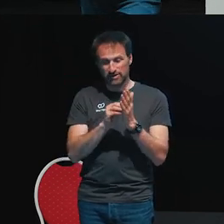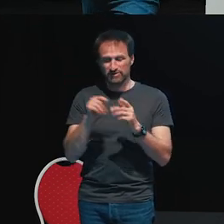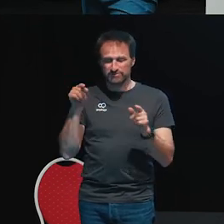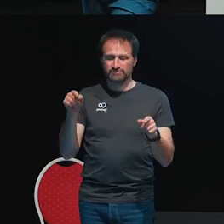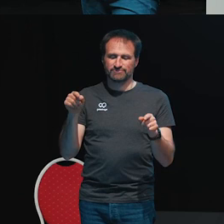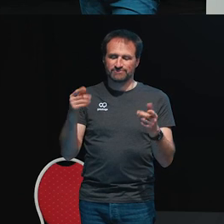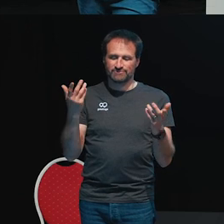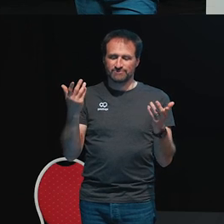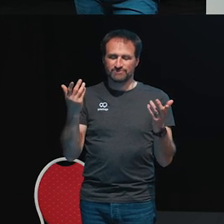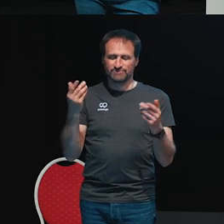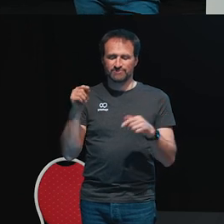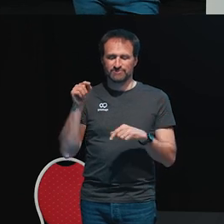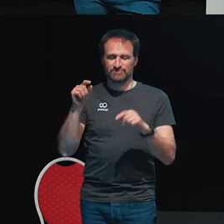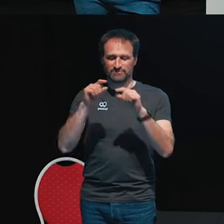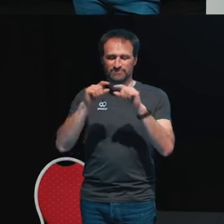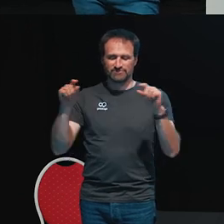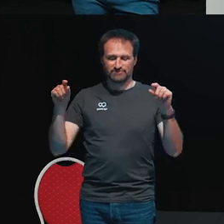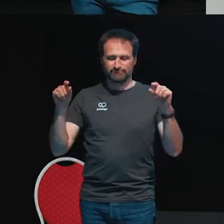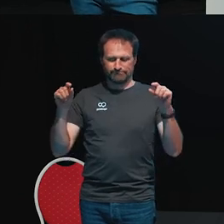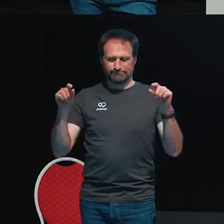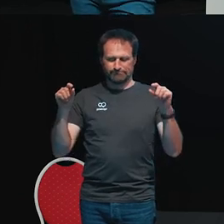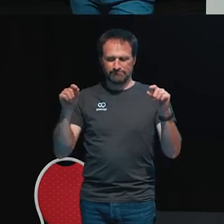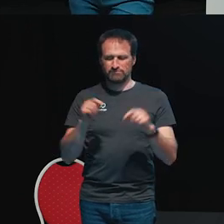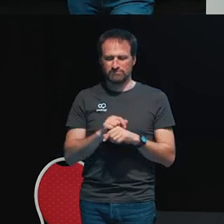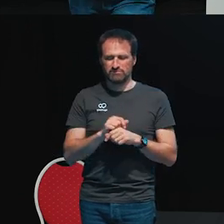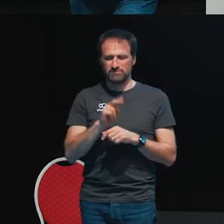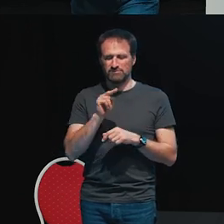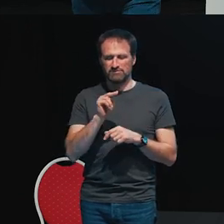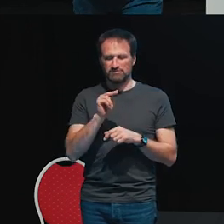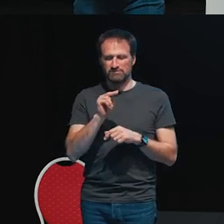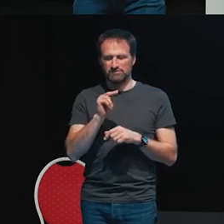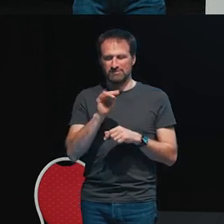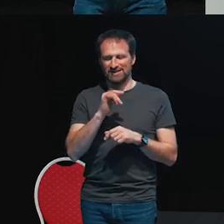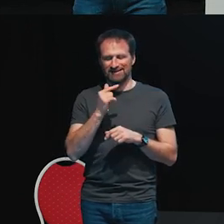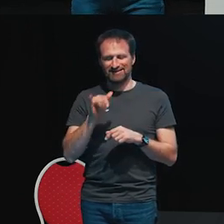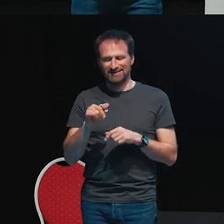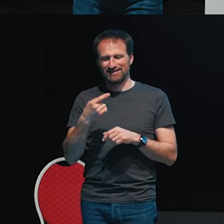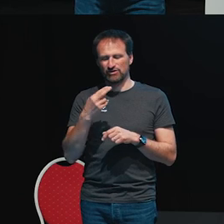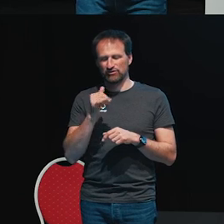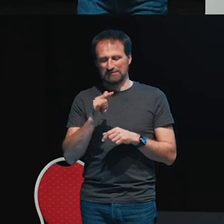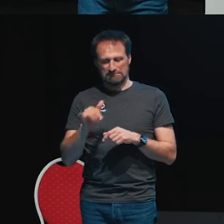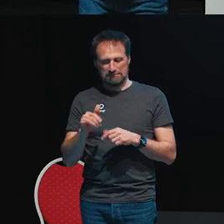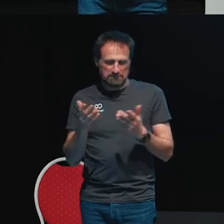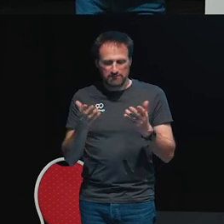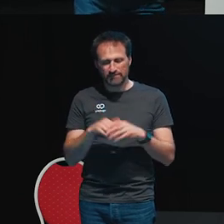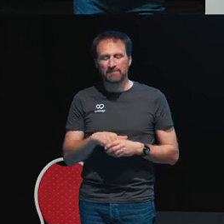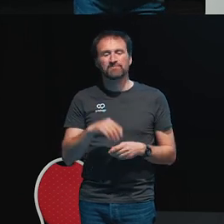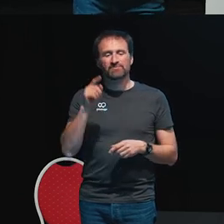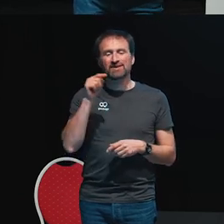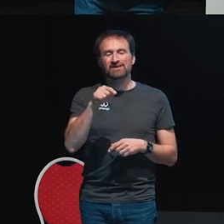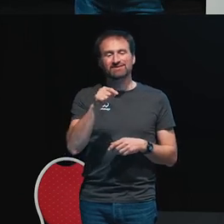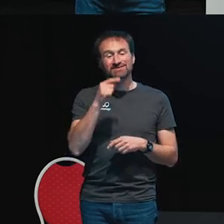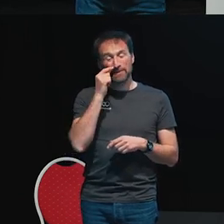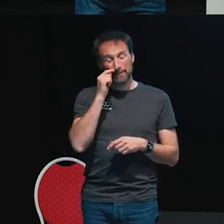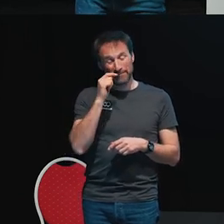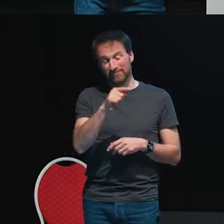me, right? So you can see that as a web developer, you can also influence the development of new features. At some point, you need to get